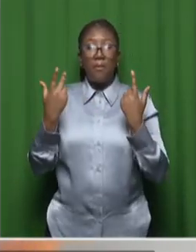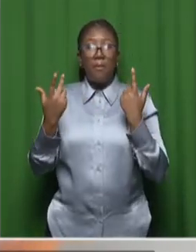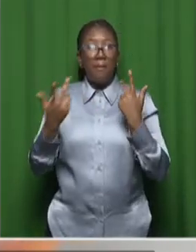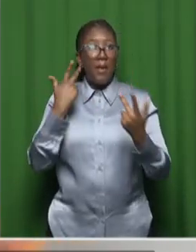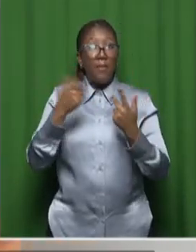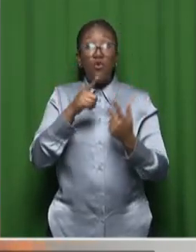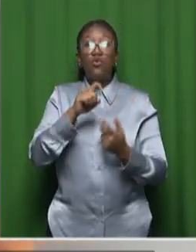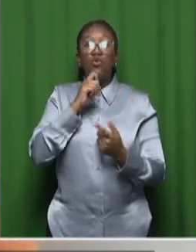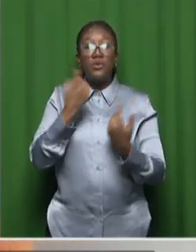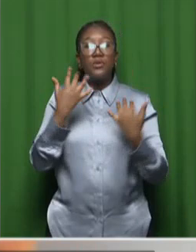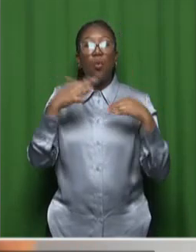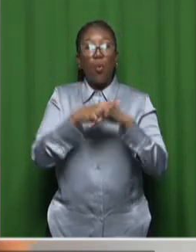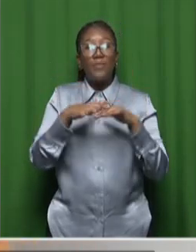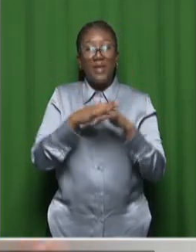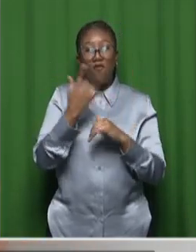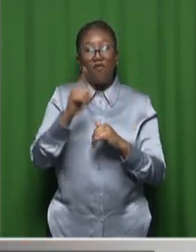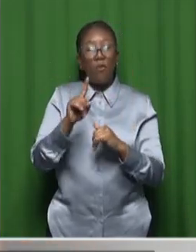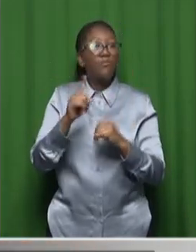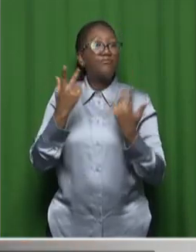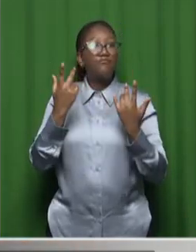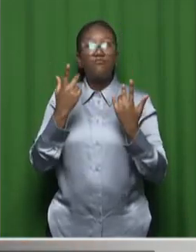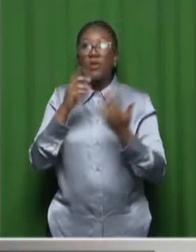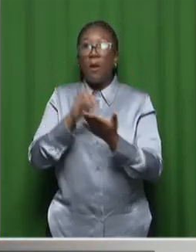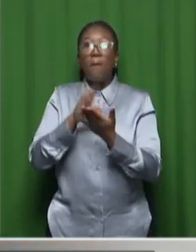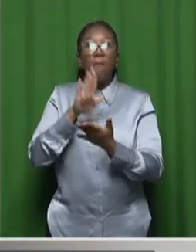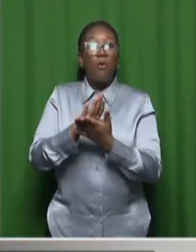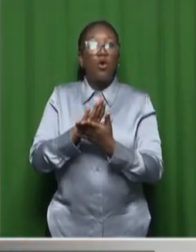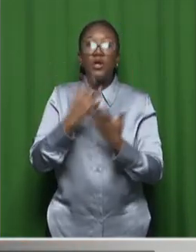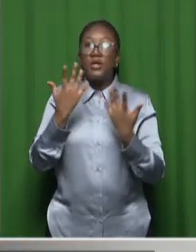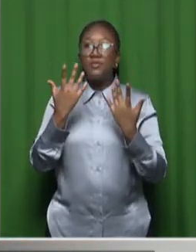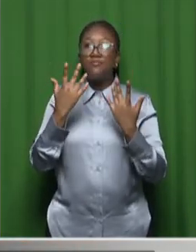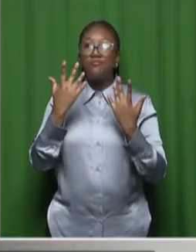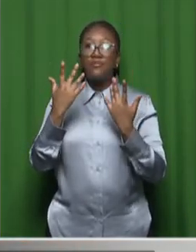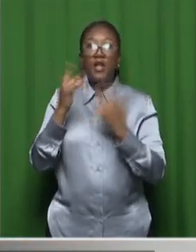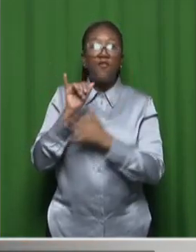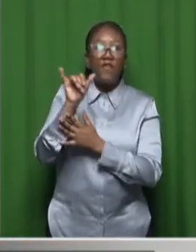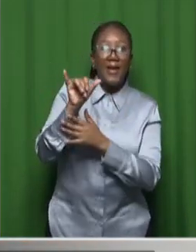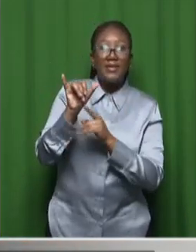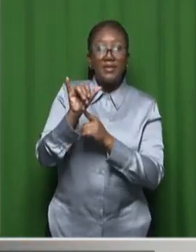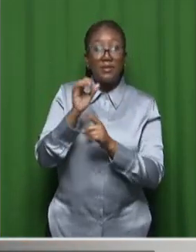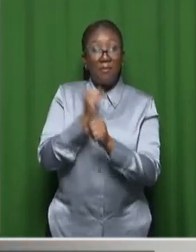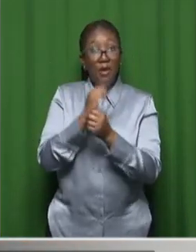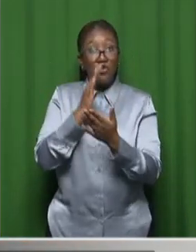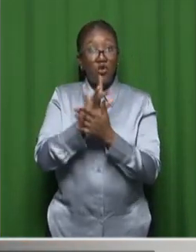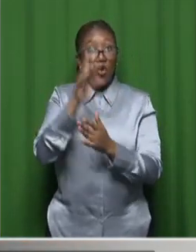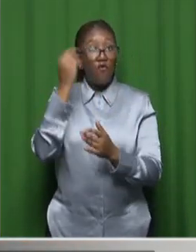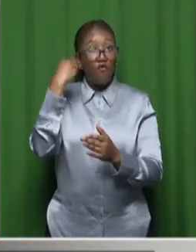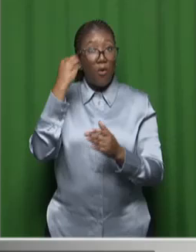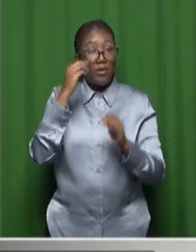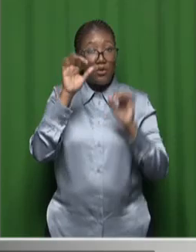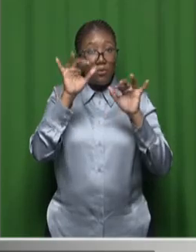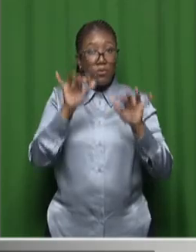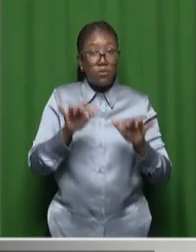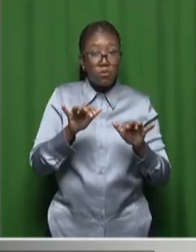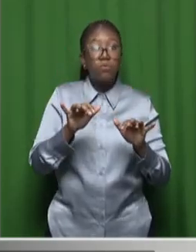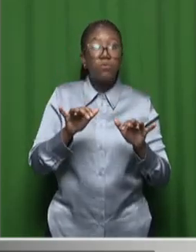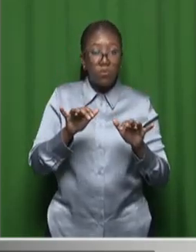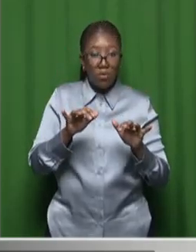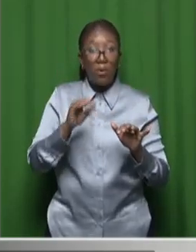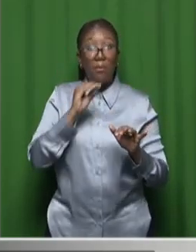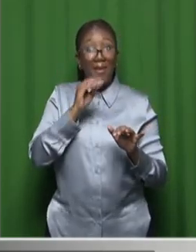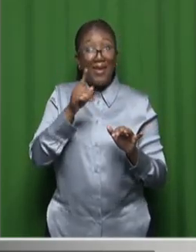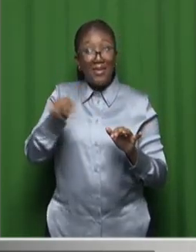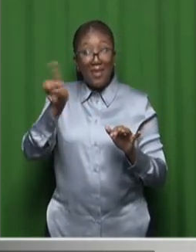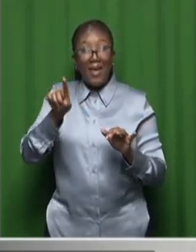websites that you're using to travel, be assured that your information is either lost or gone or